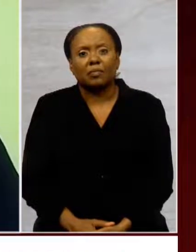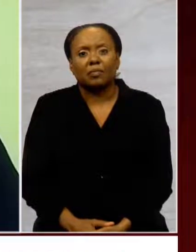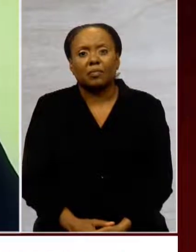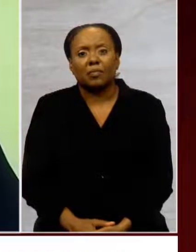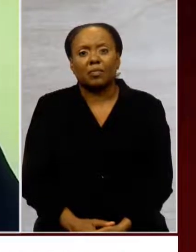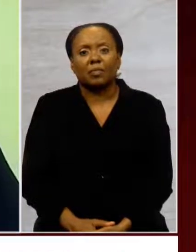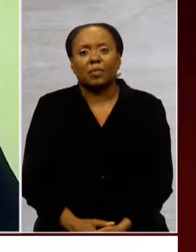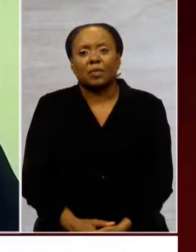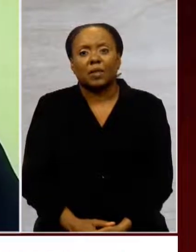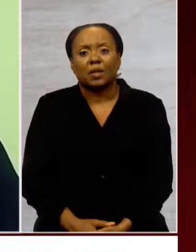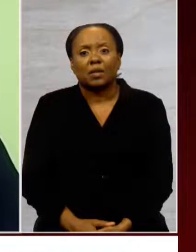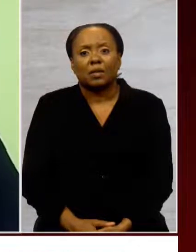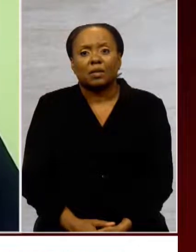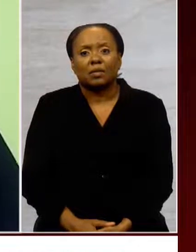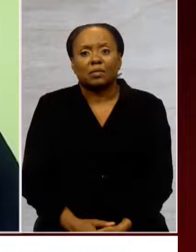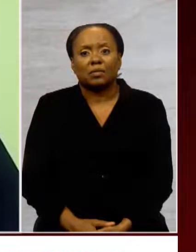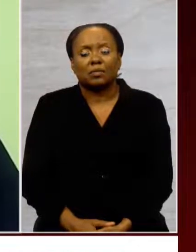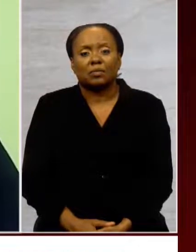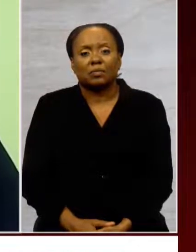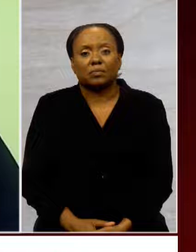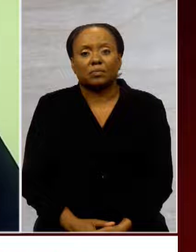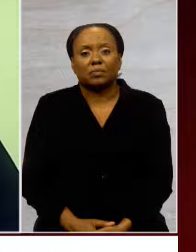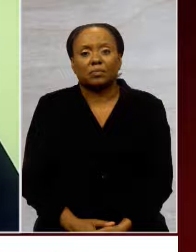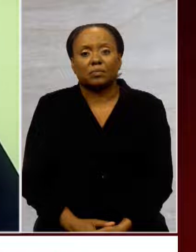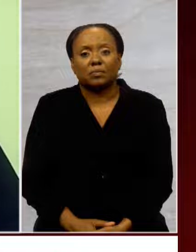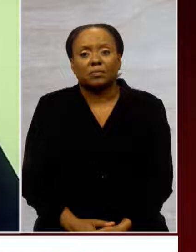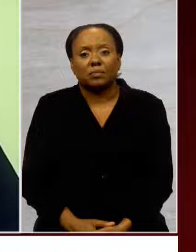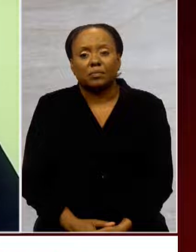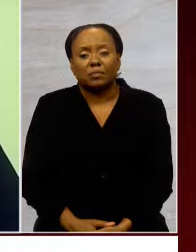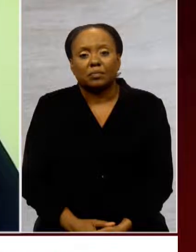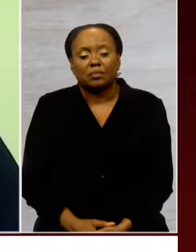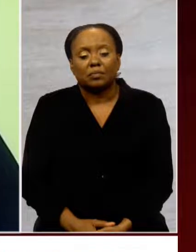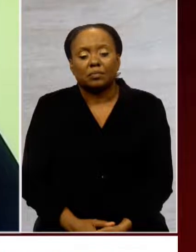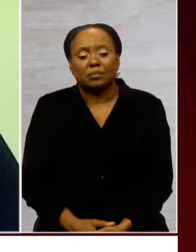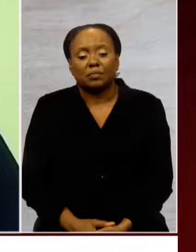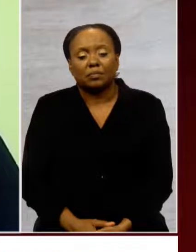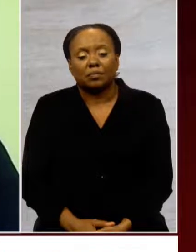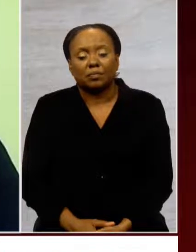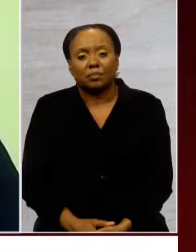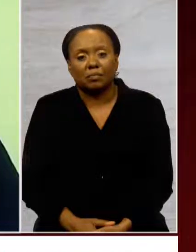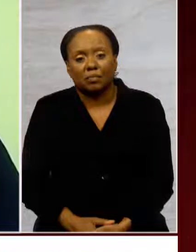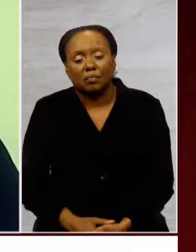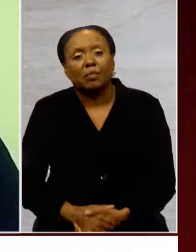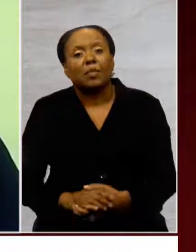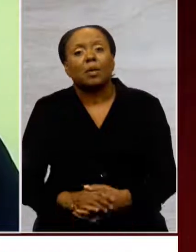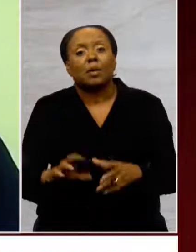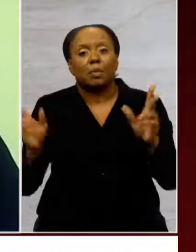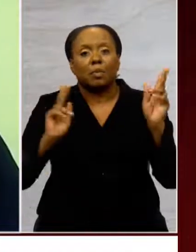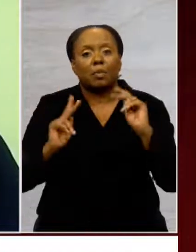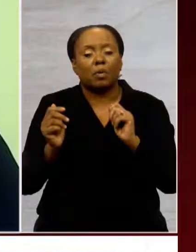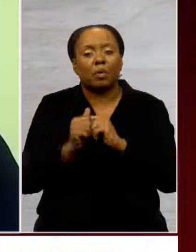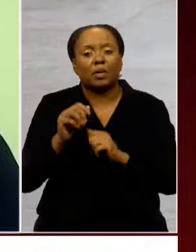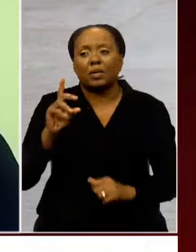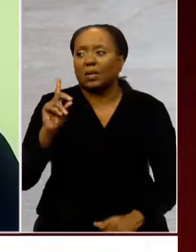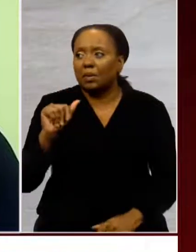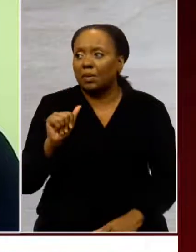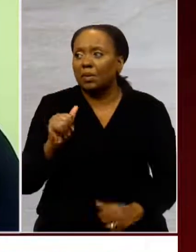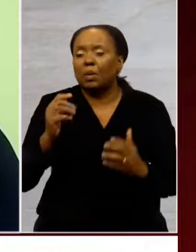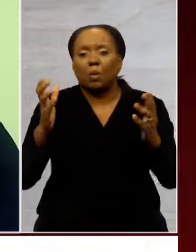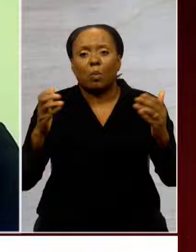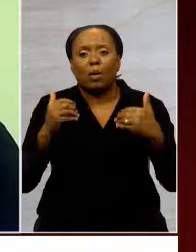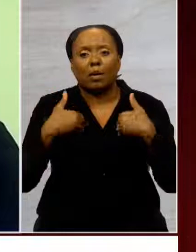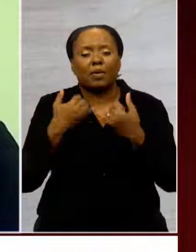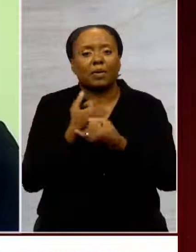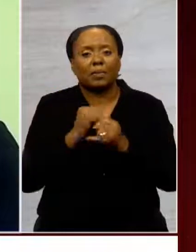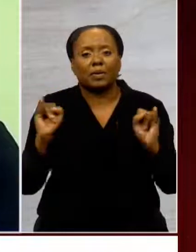able to allow him to have that independence, those rights for himself that they can away from. Okay, let's